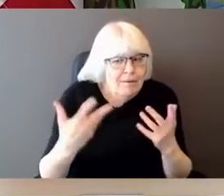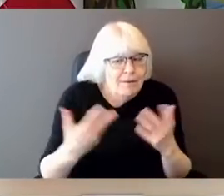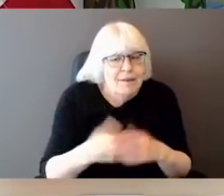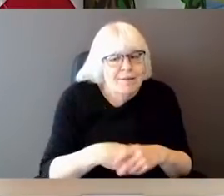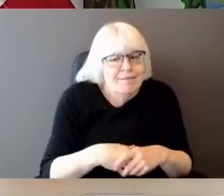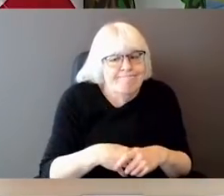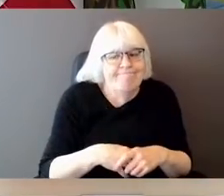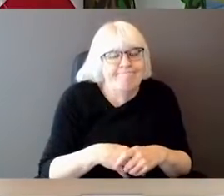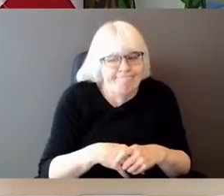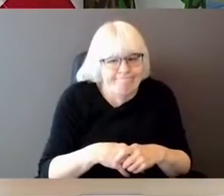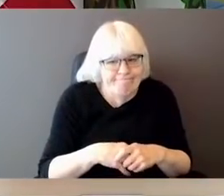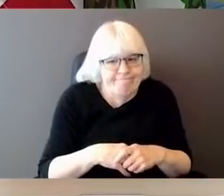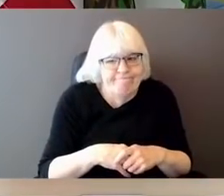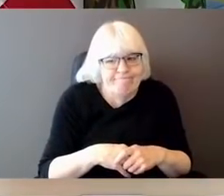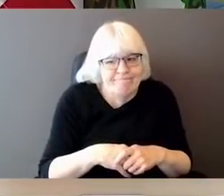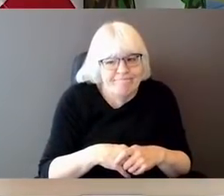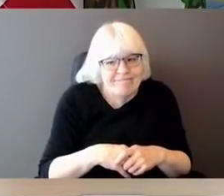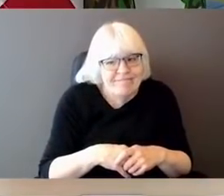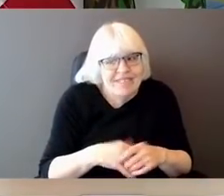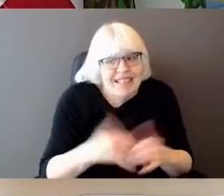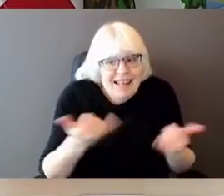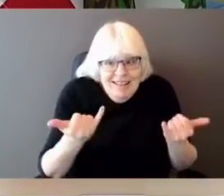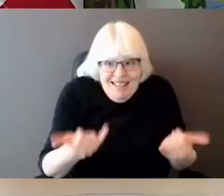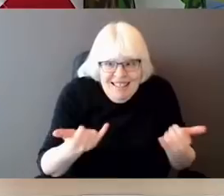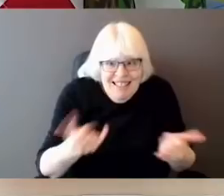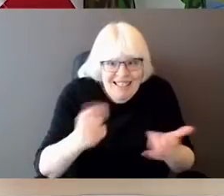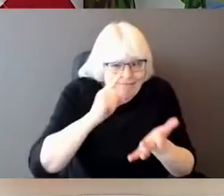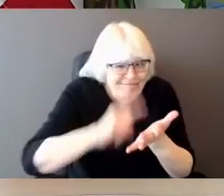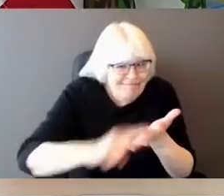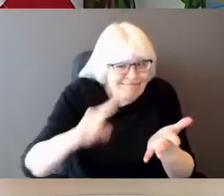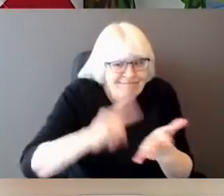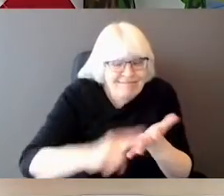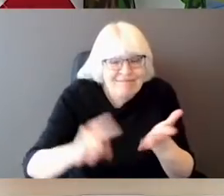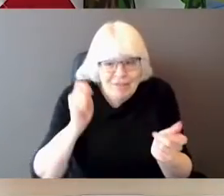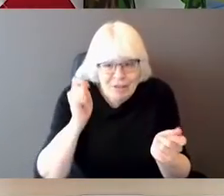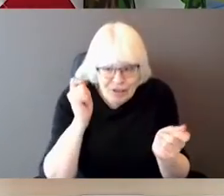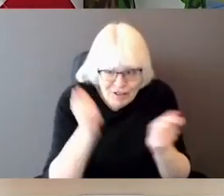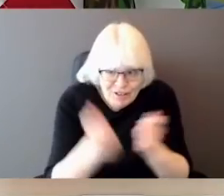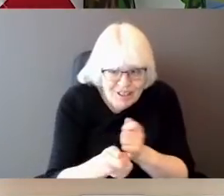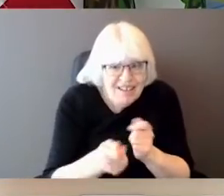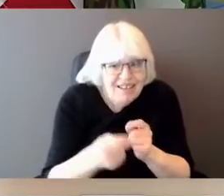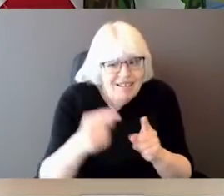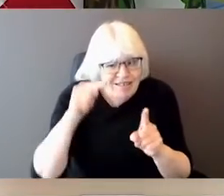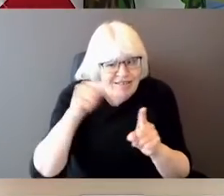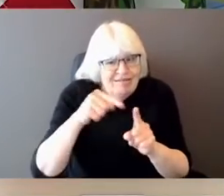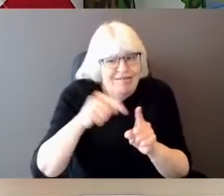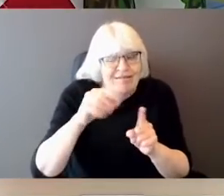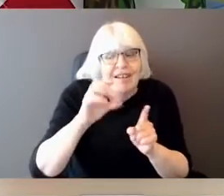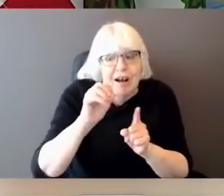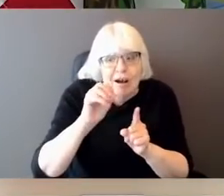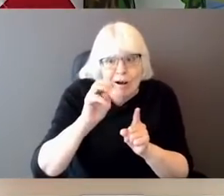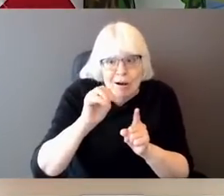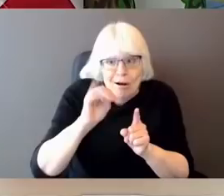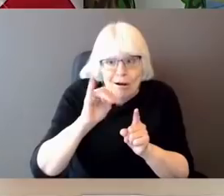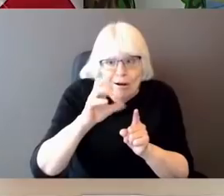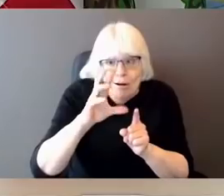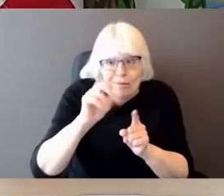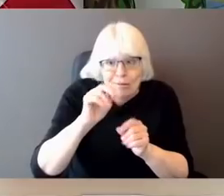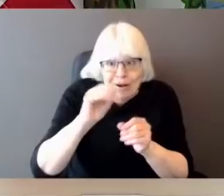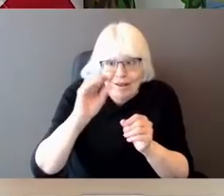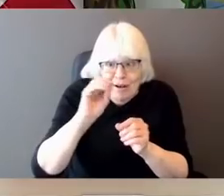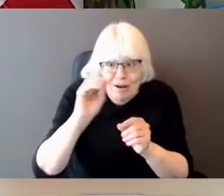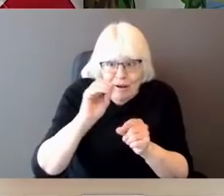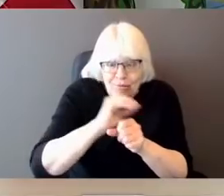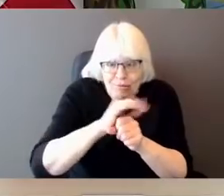the evidence has changed a little bit. But certainly with previous variants, the advice was clearly